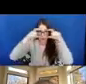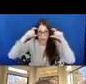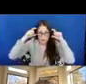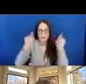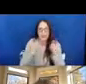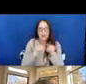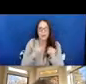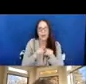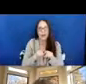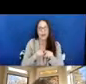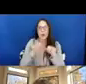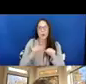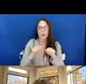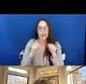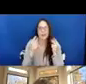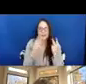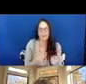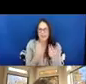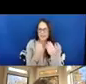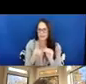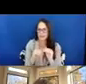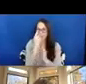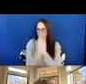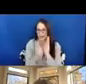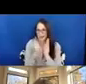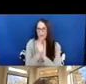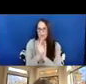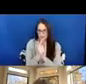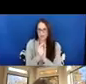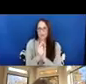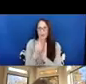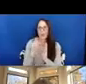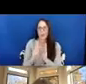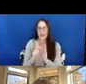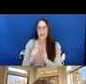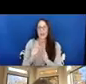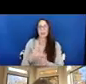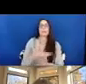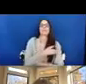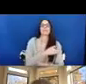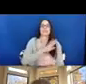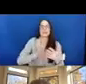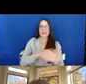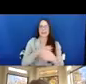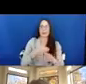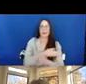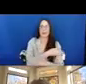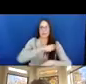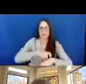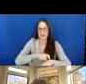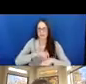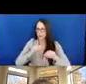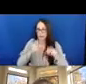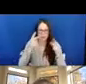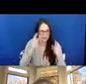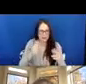only one hour. We had to be set to be scheduled in advance and we could only see her five months a week.